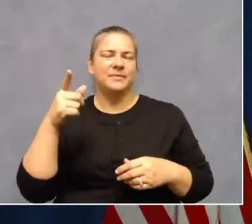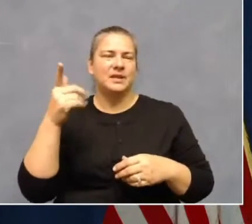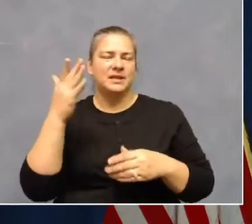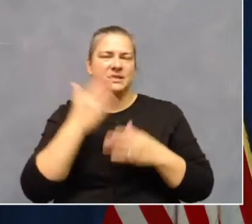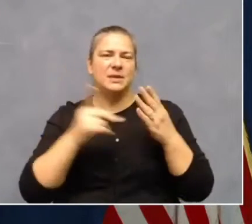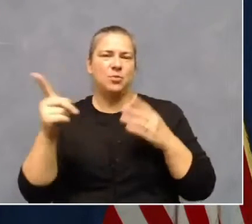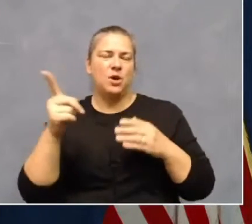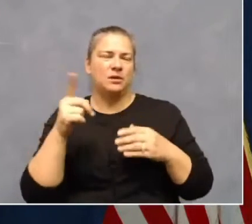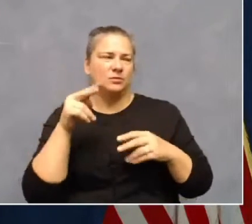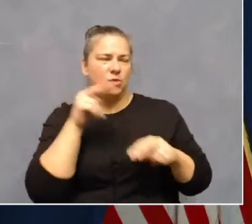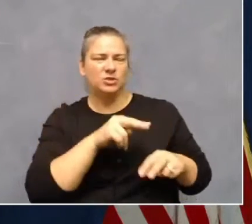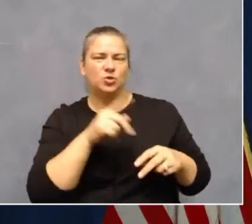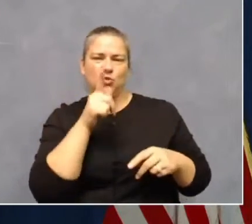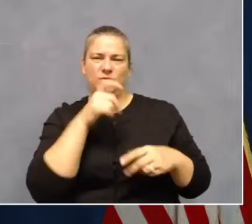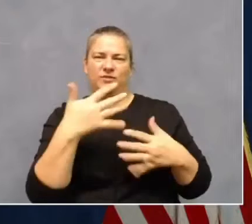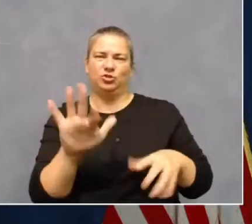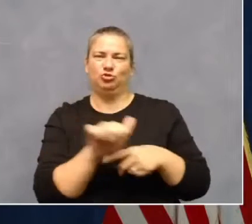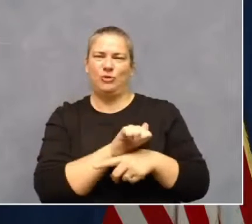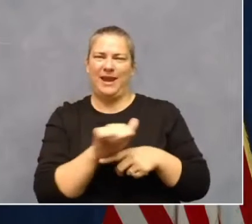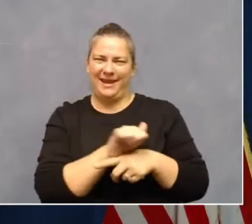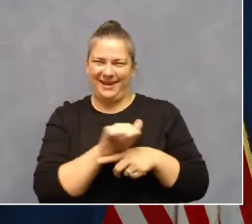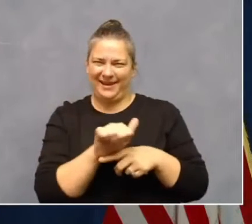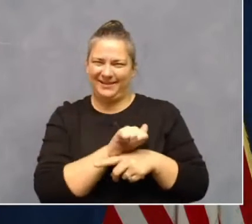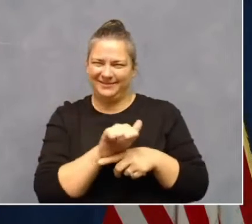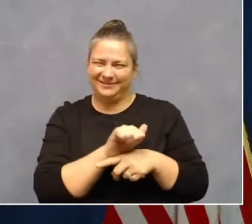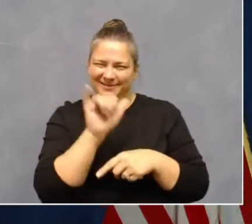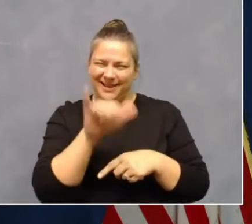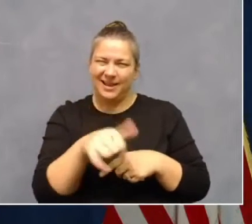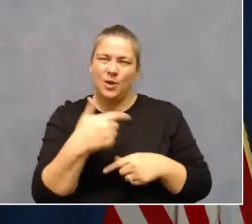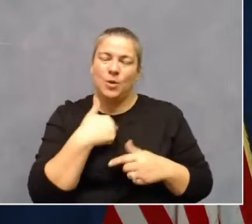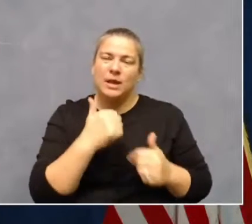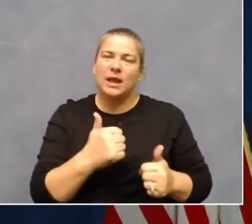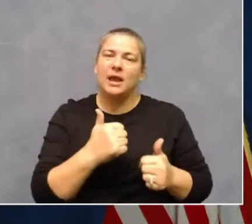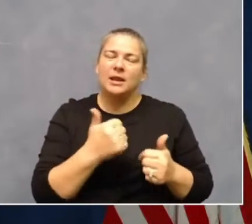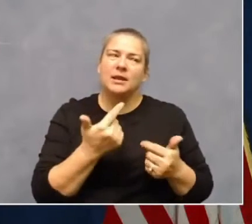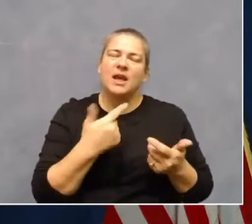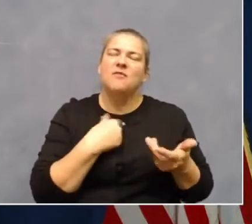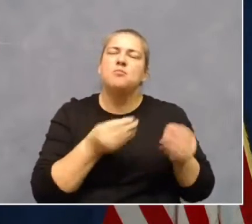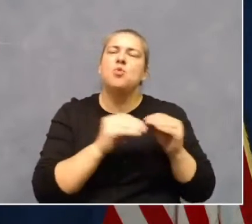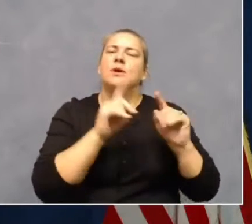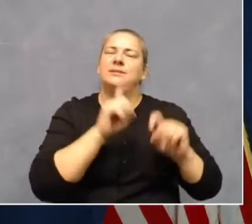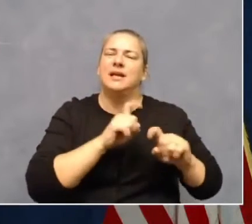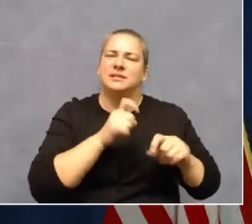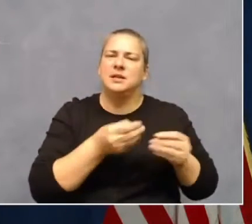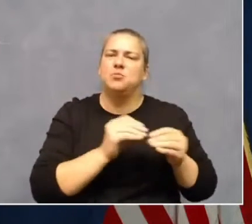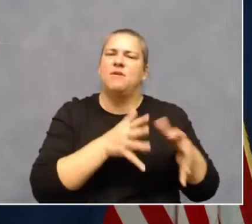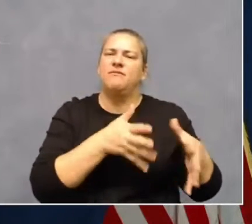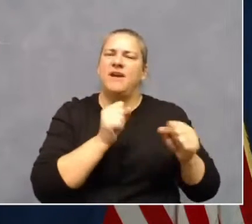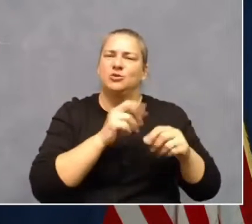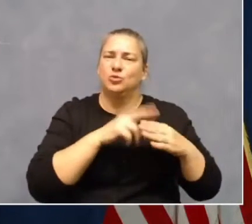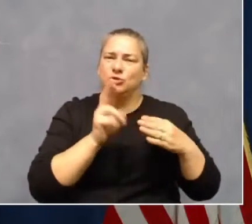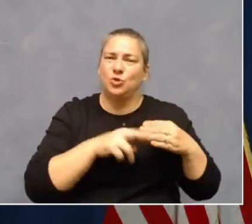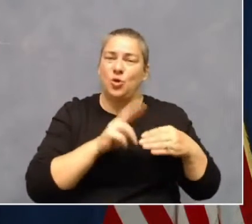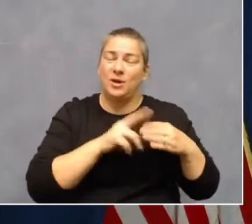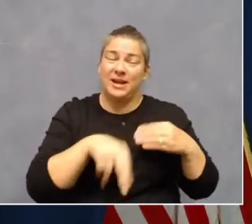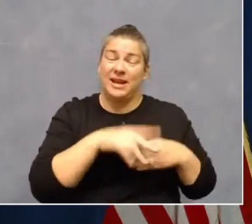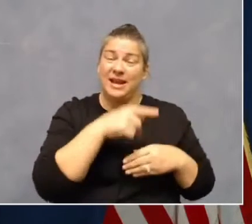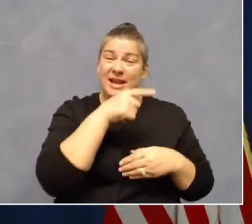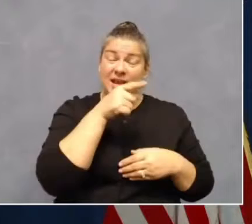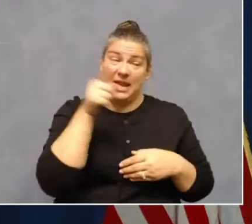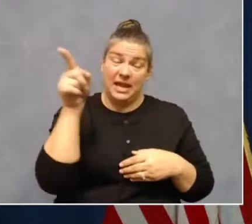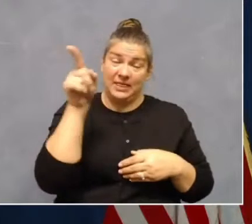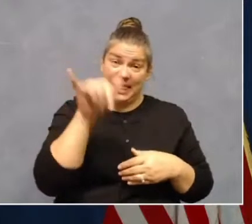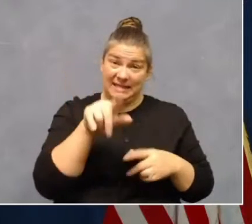So it can allow for more testing, more frequent testing, faster results, but its accuracy is